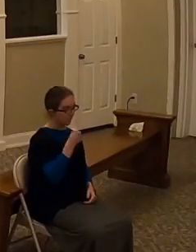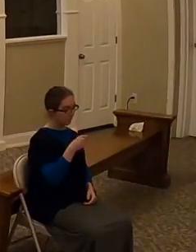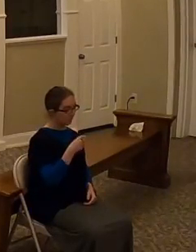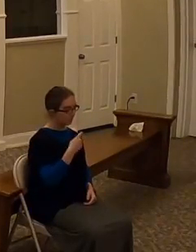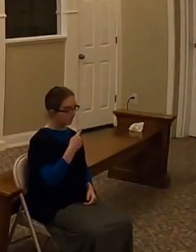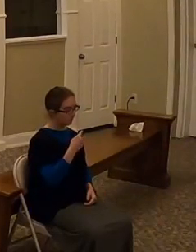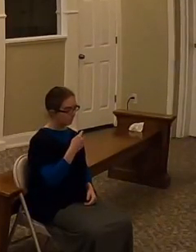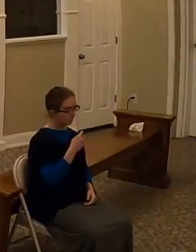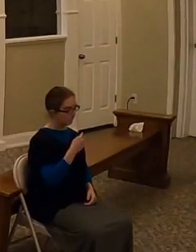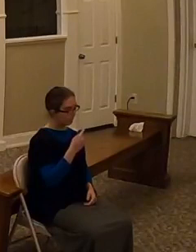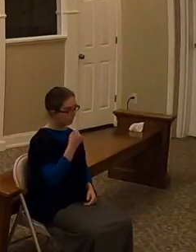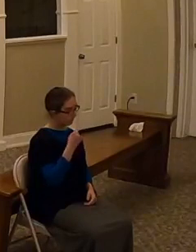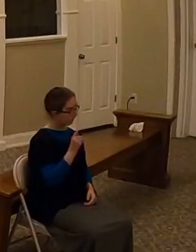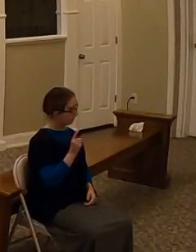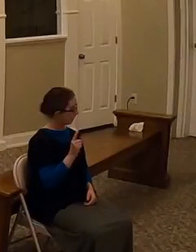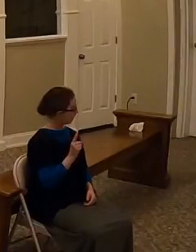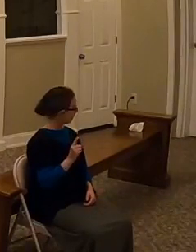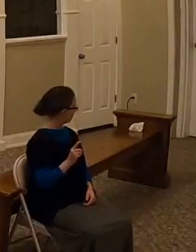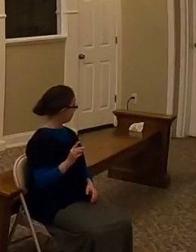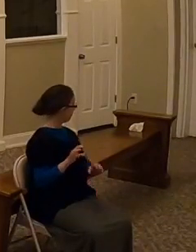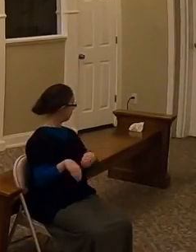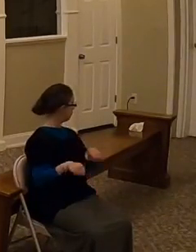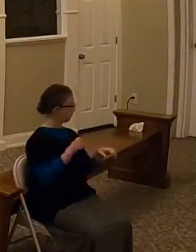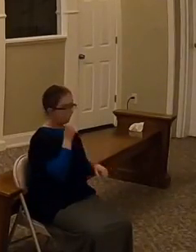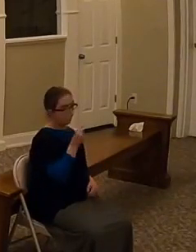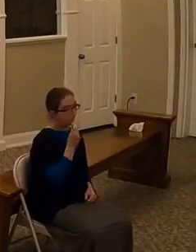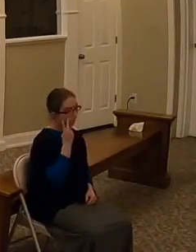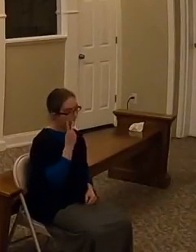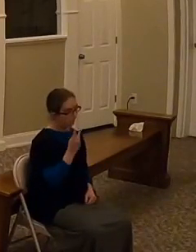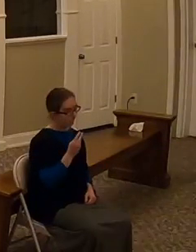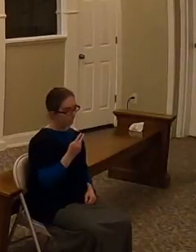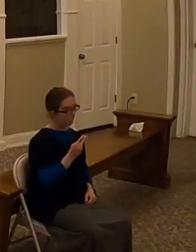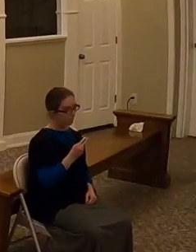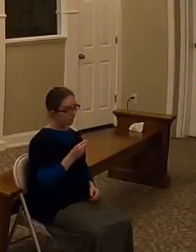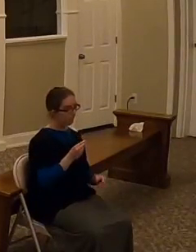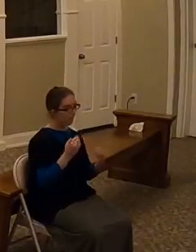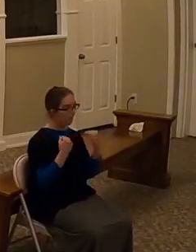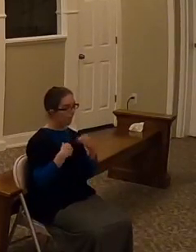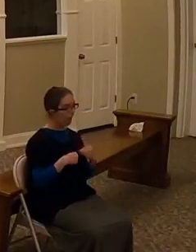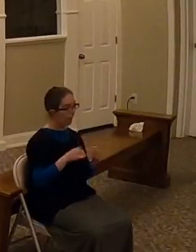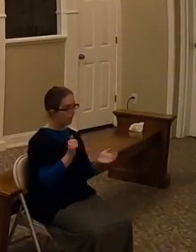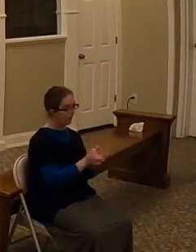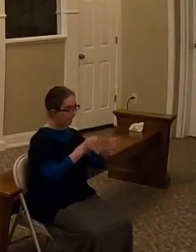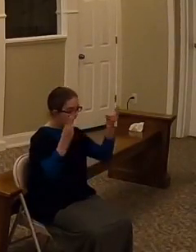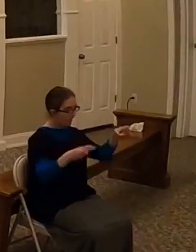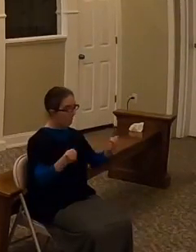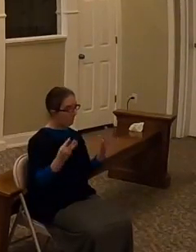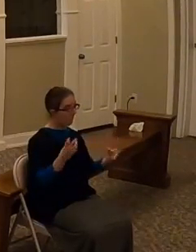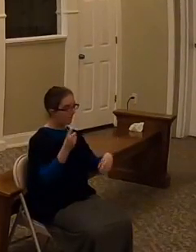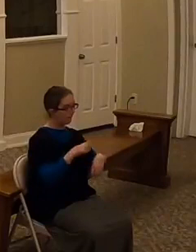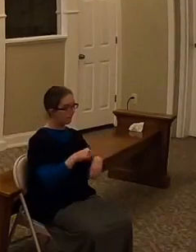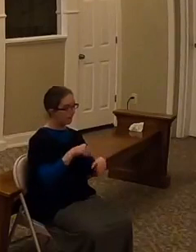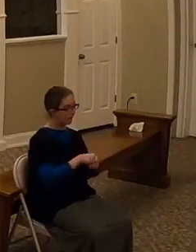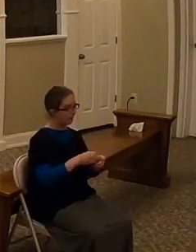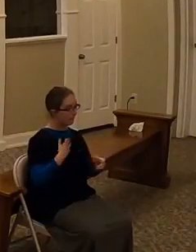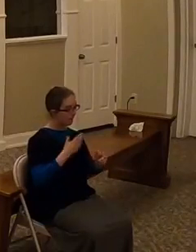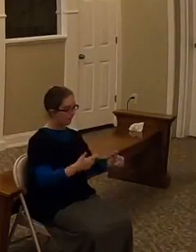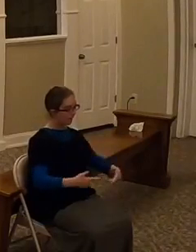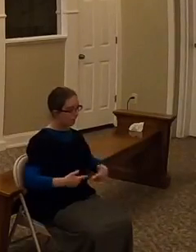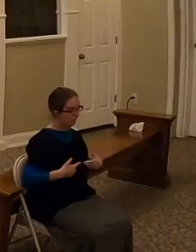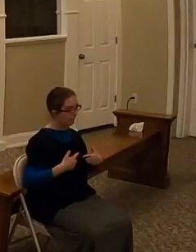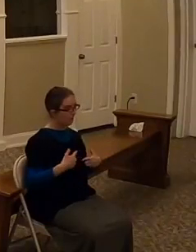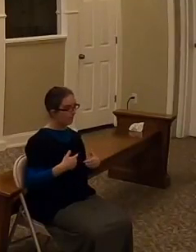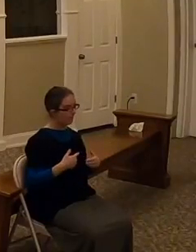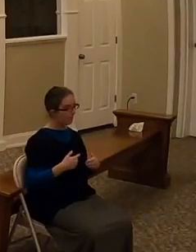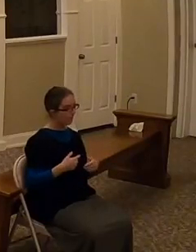their head away like they didn't see me. Yeah, I've had that happen. I really have several times in my life. You know